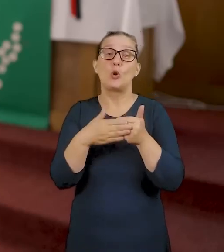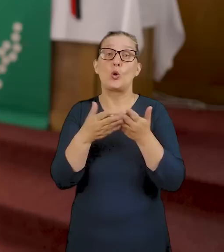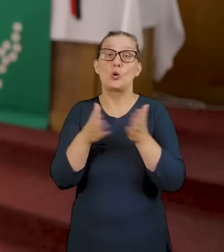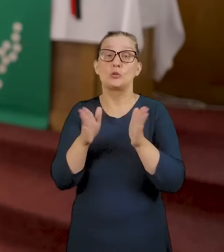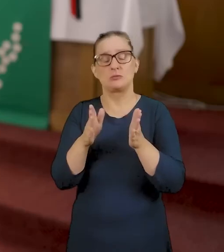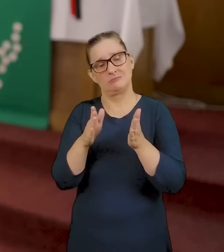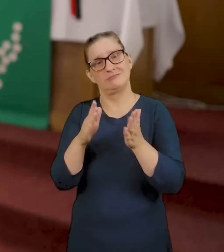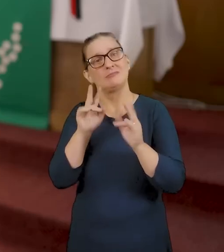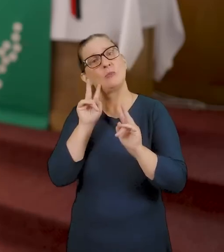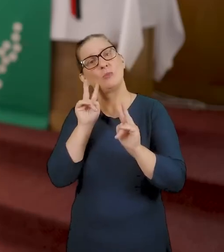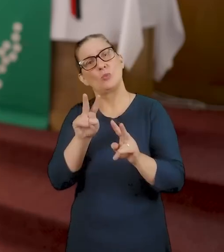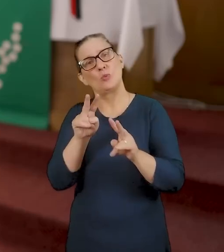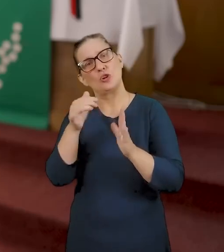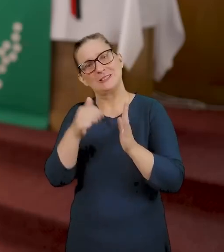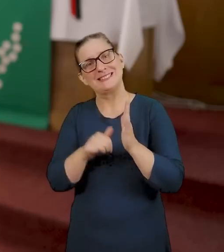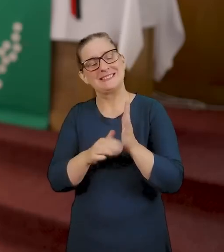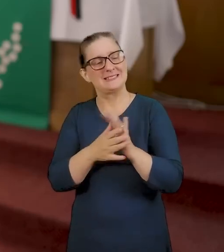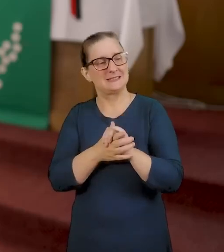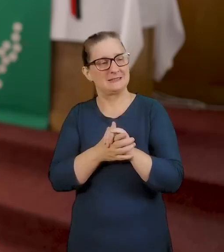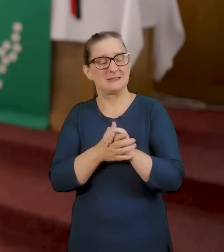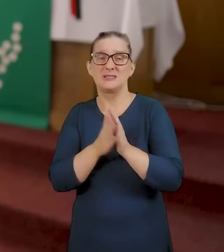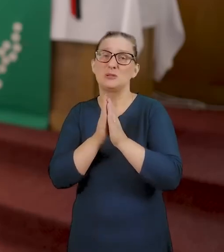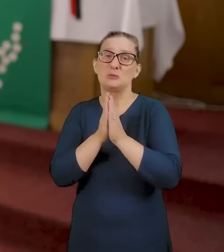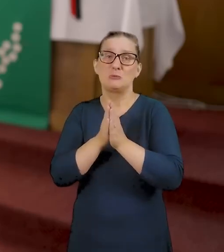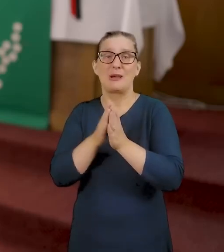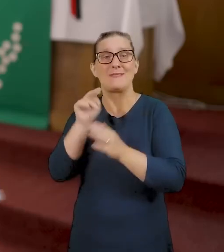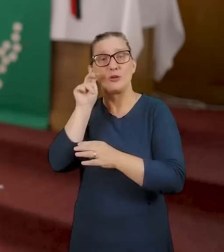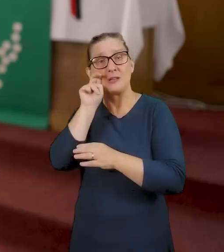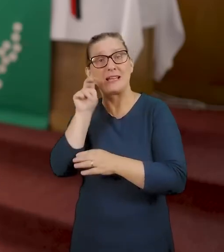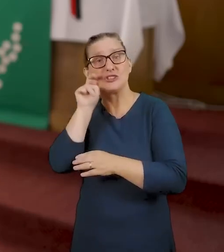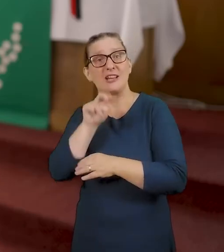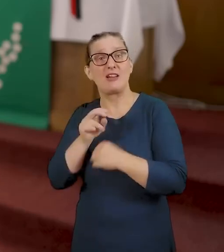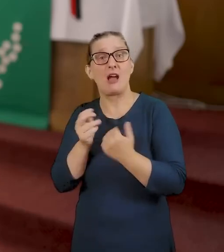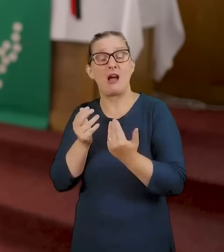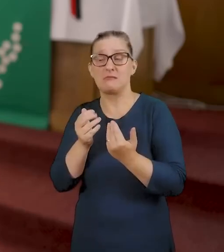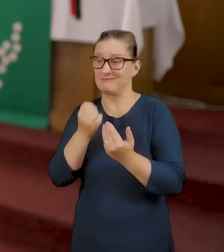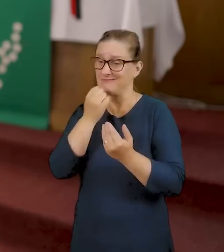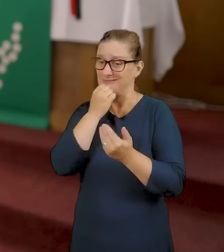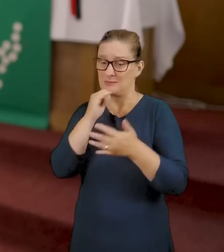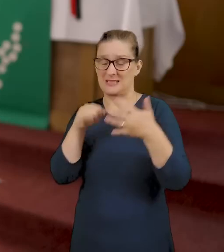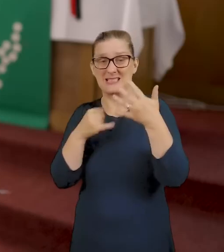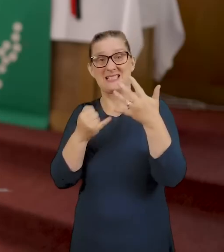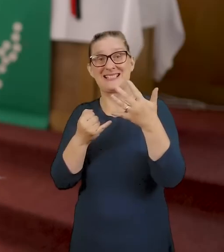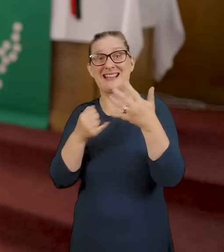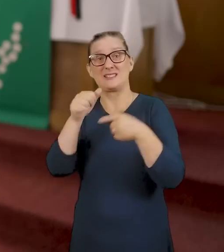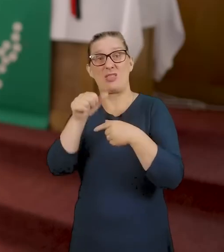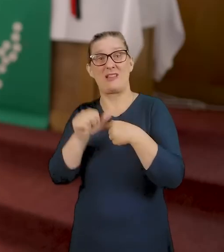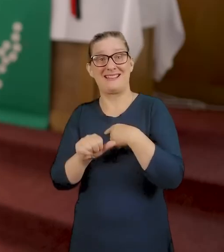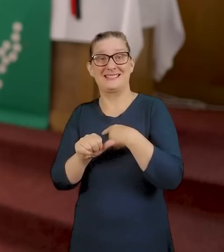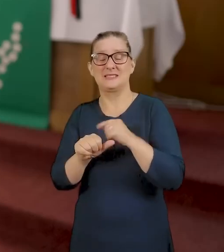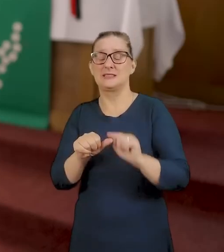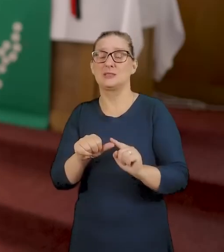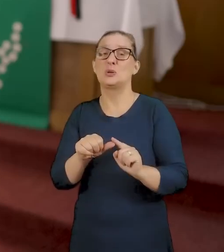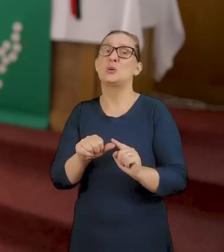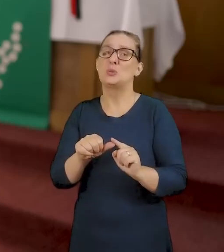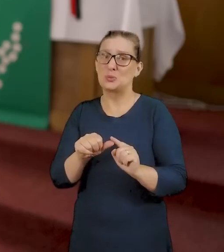Doors World Watch List for this year. This morning, we pray for Nigeria. Nigeria are number 6